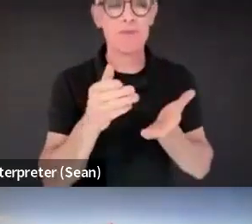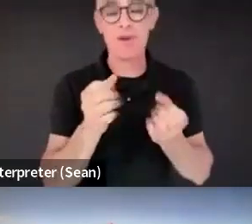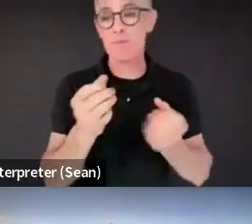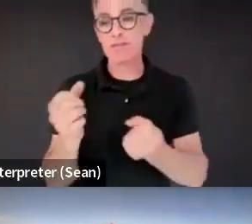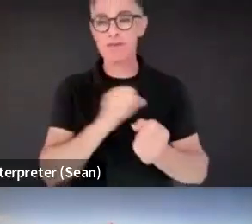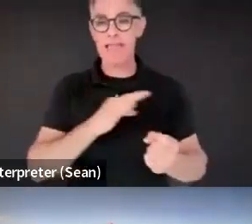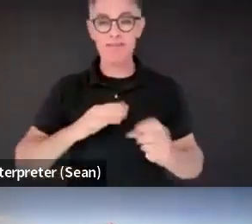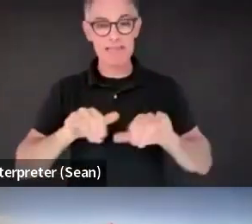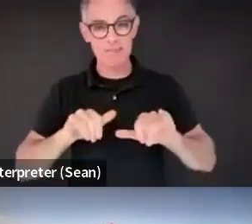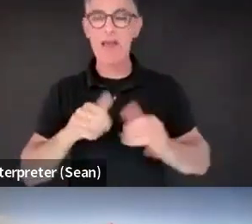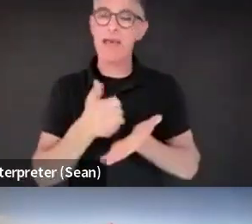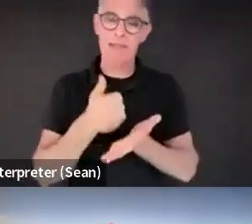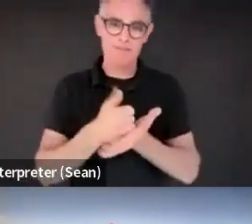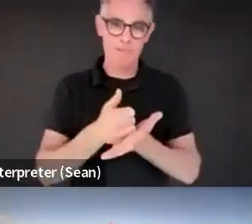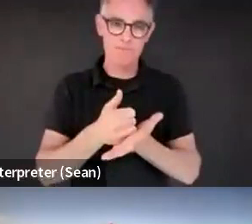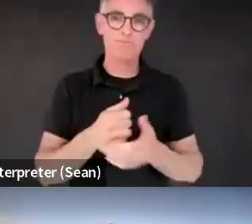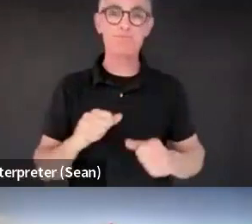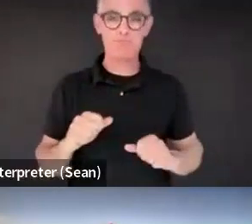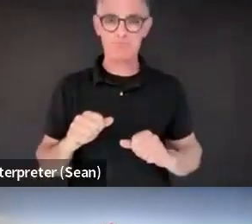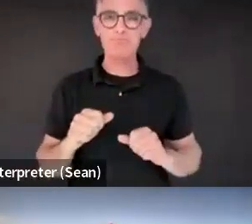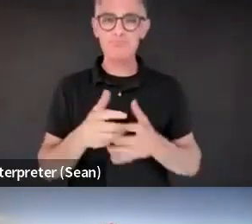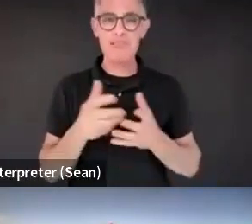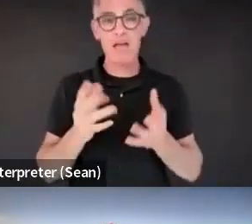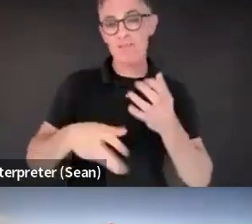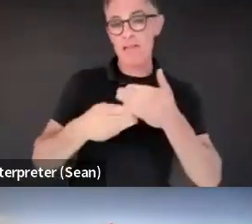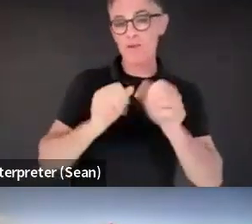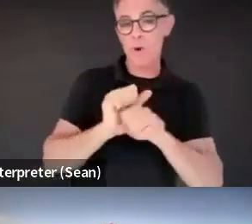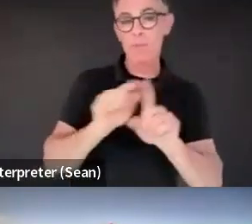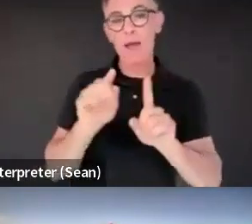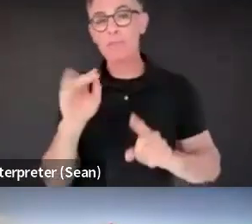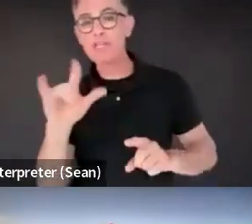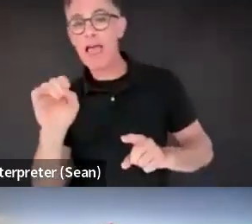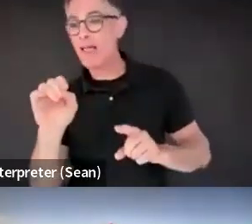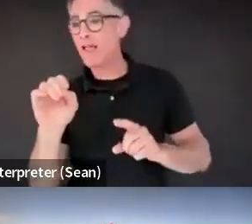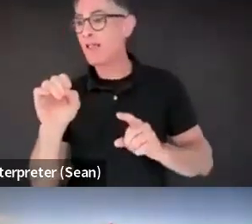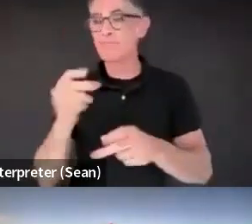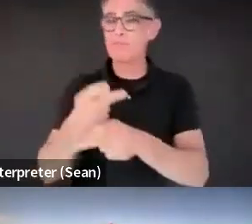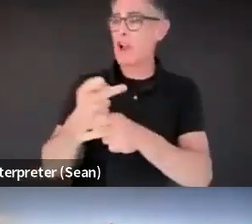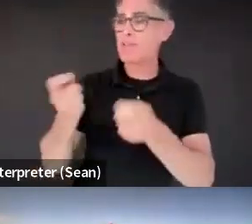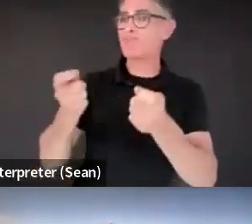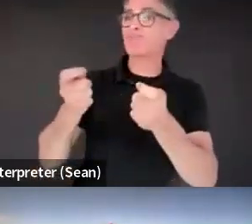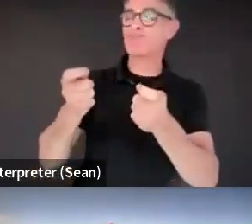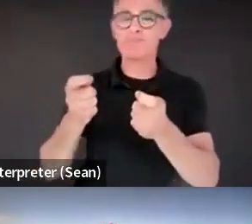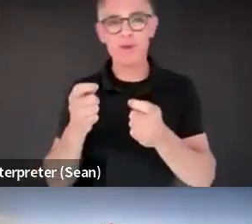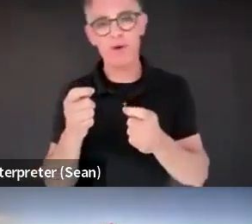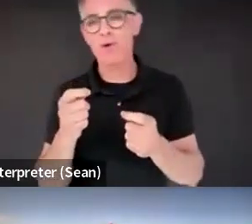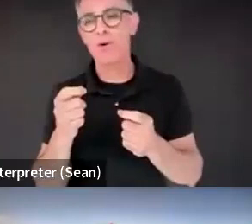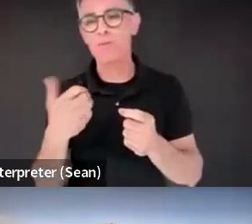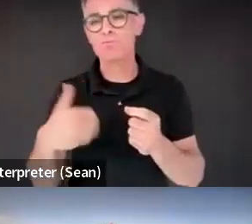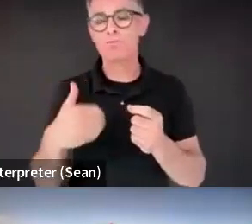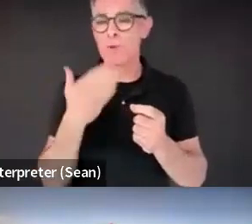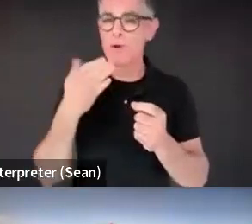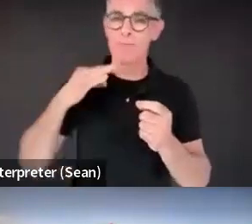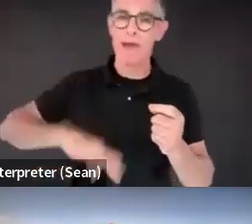helpful. So a lot of extra work, but Michelle got it handled, and it's double the benefit to us to be able to